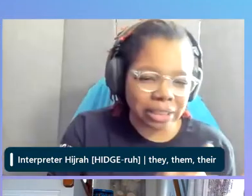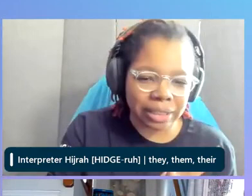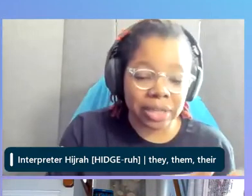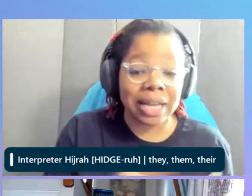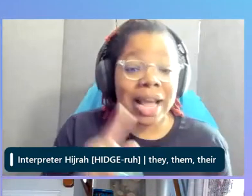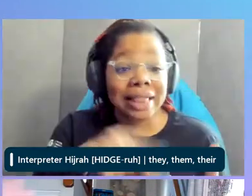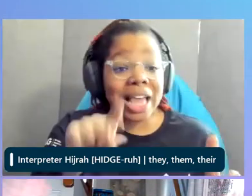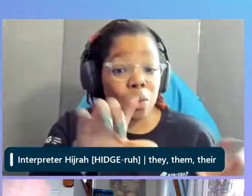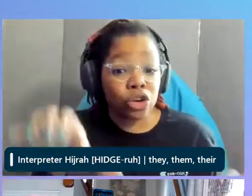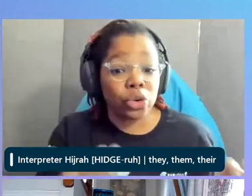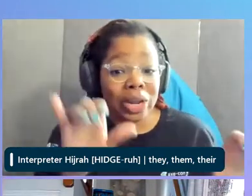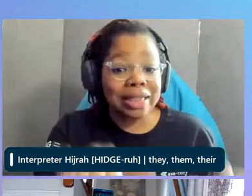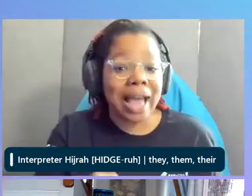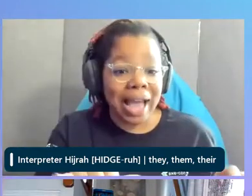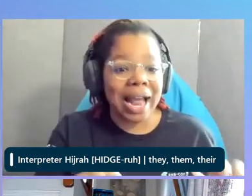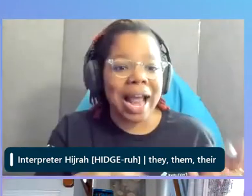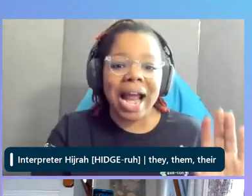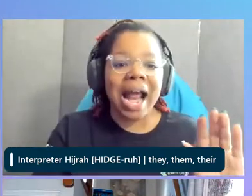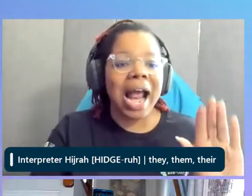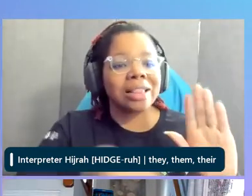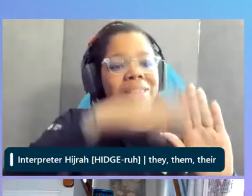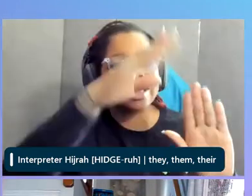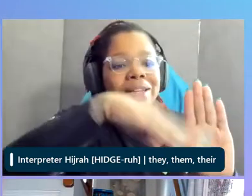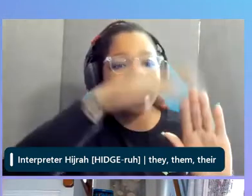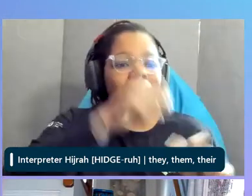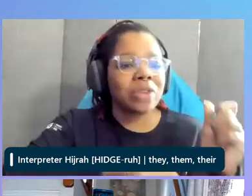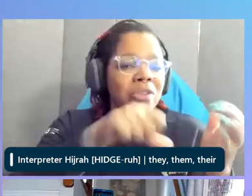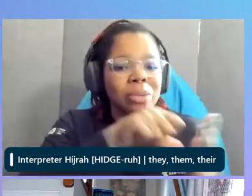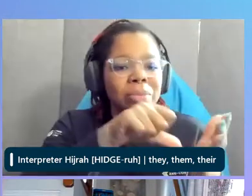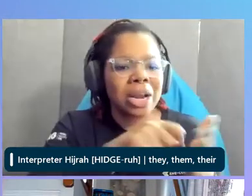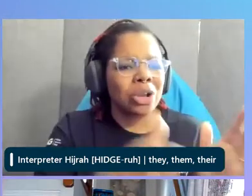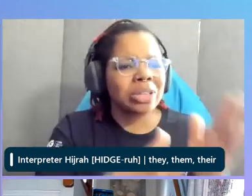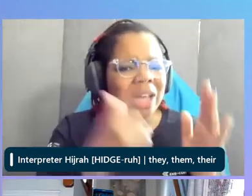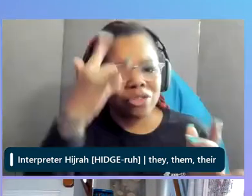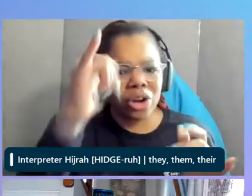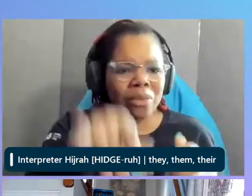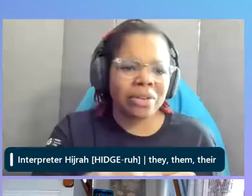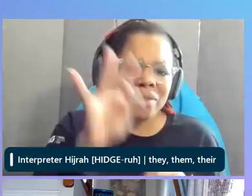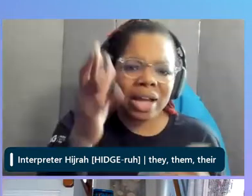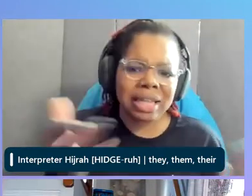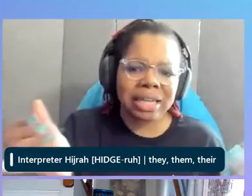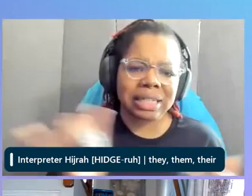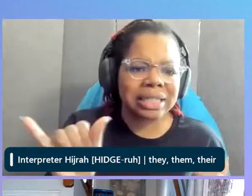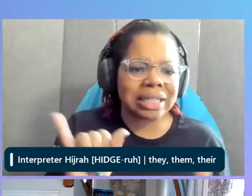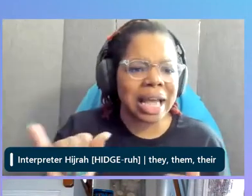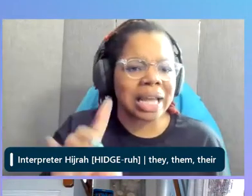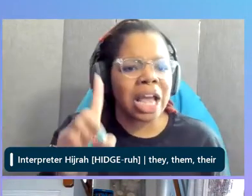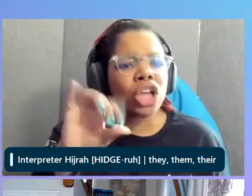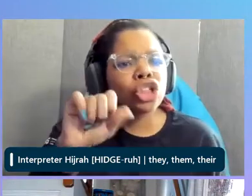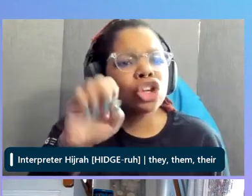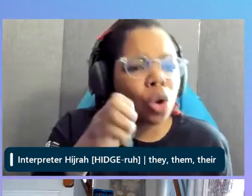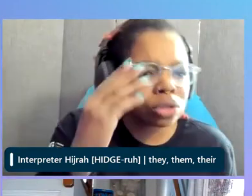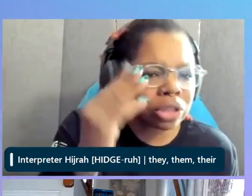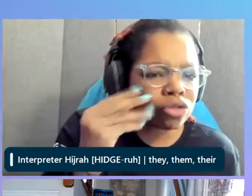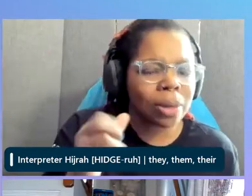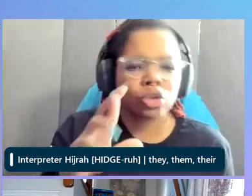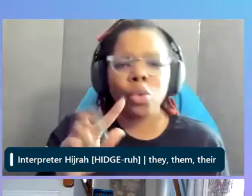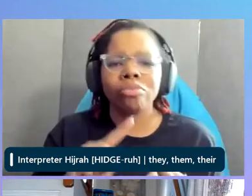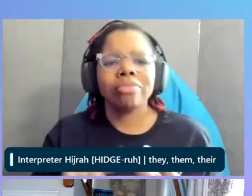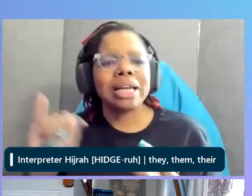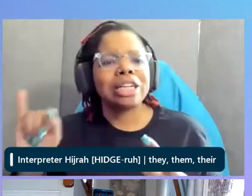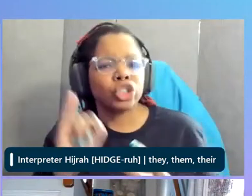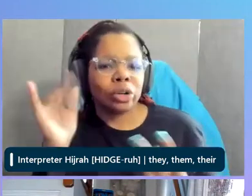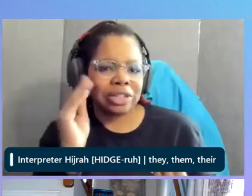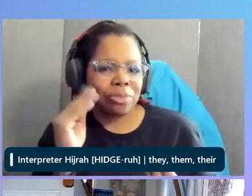they were doing that at the top of every page, and it would take forever to find things like, oh, I don't know, the dosing information or the insurance information,